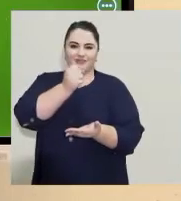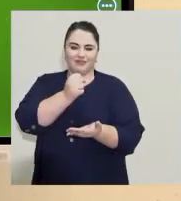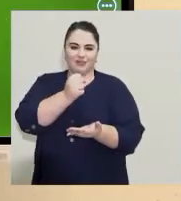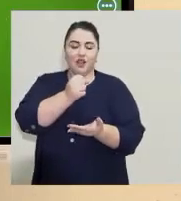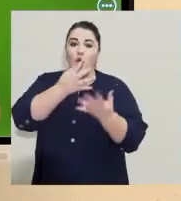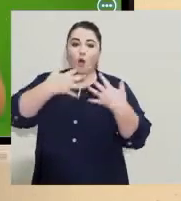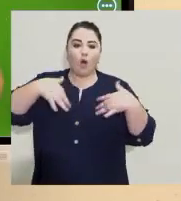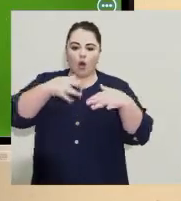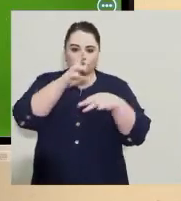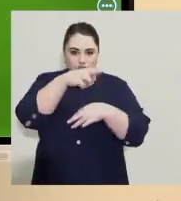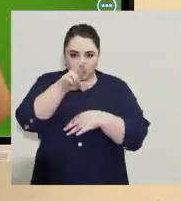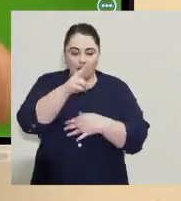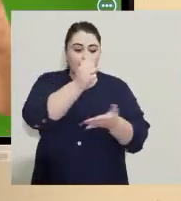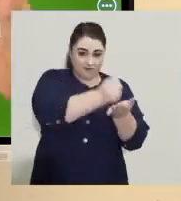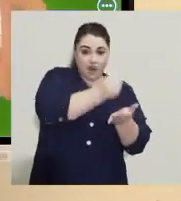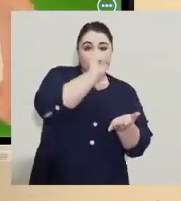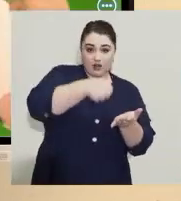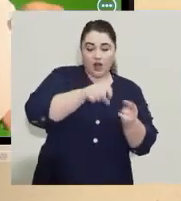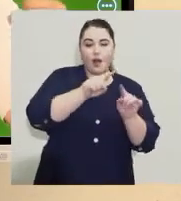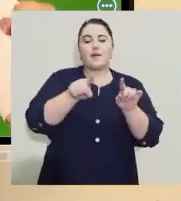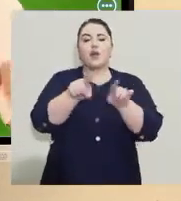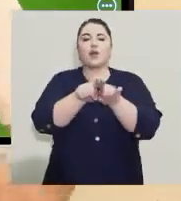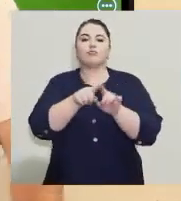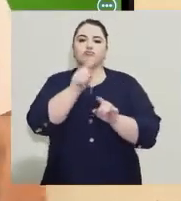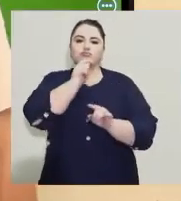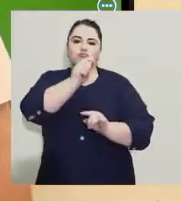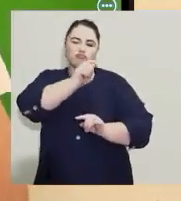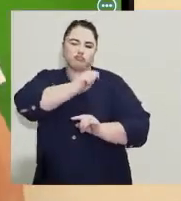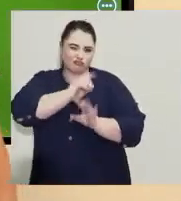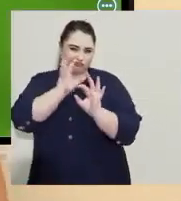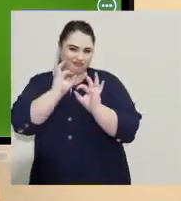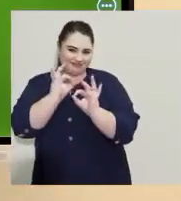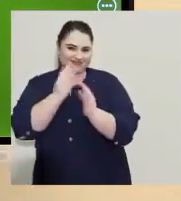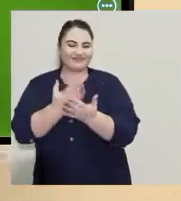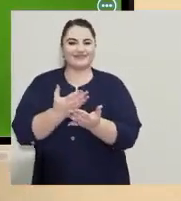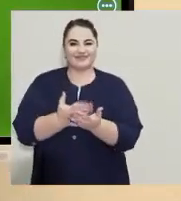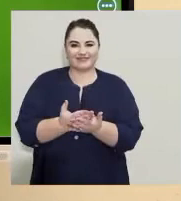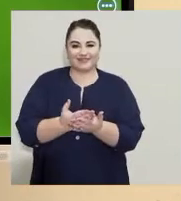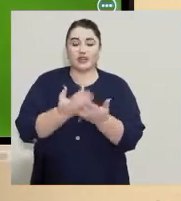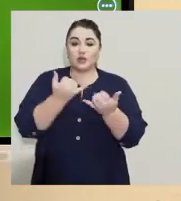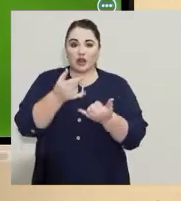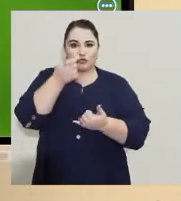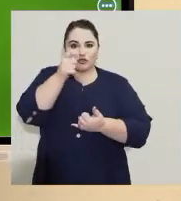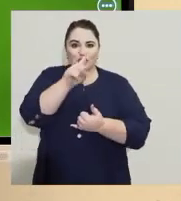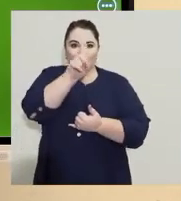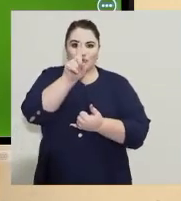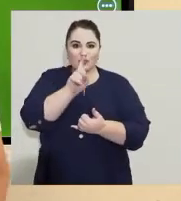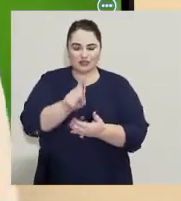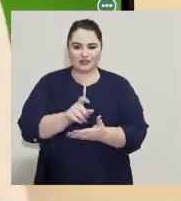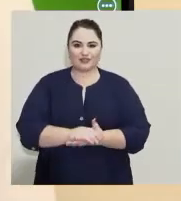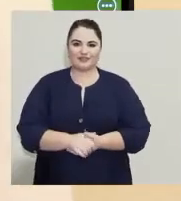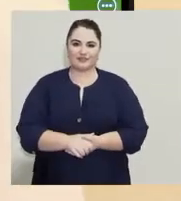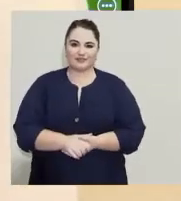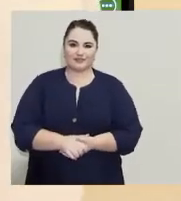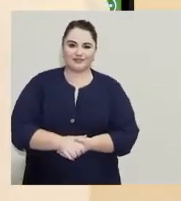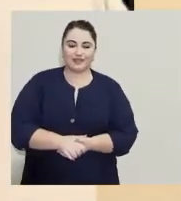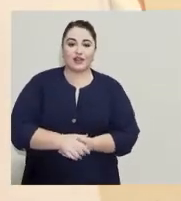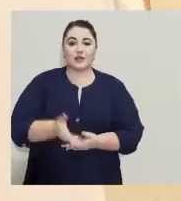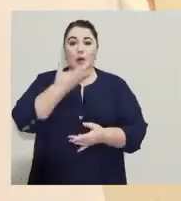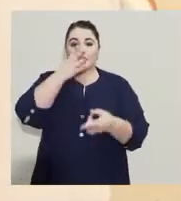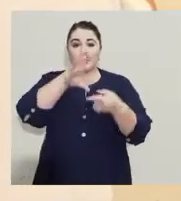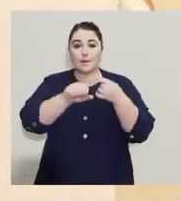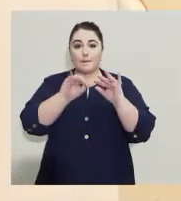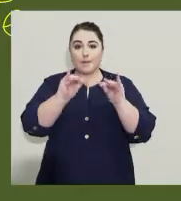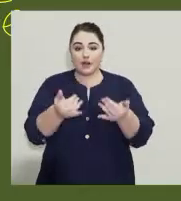as well. You've done everything right. It's valid. But we can also put the stamp of reliability. Now, let's look at this question to find